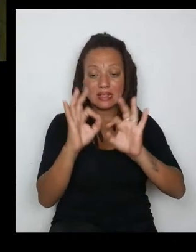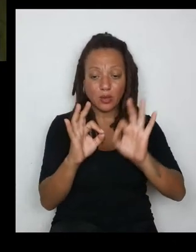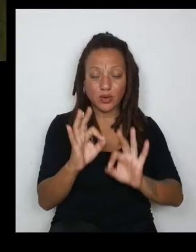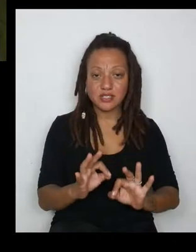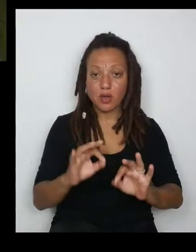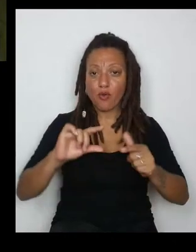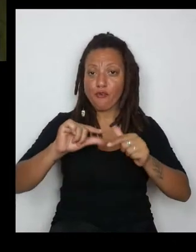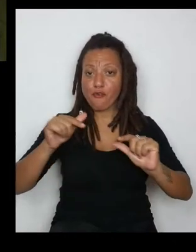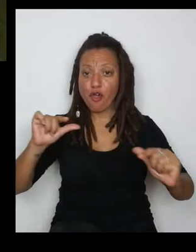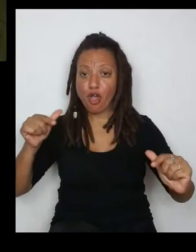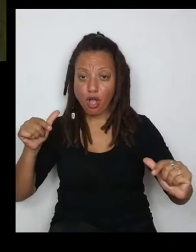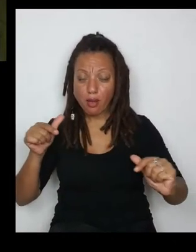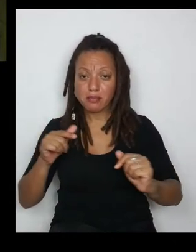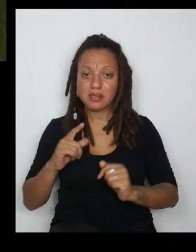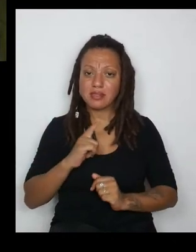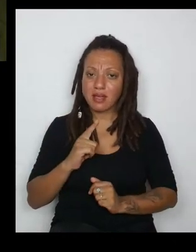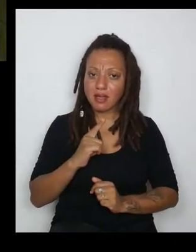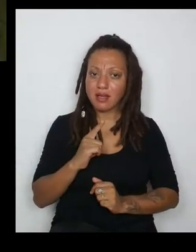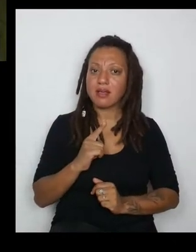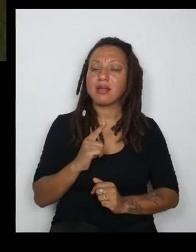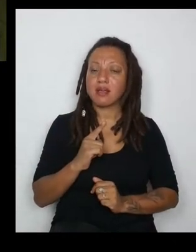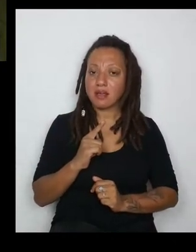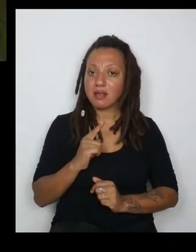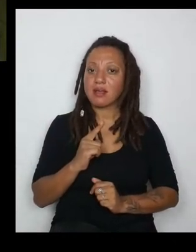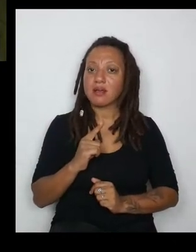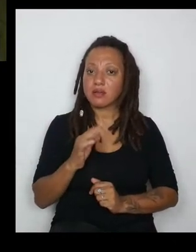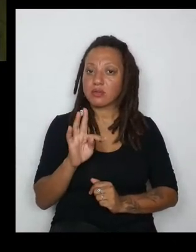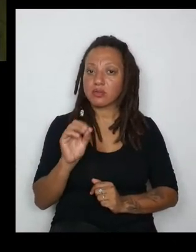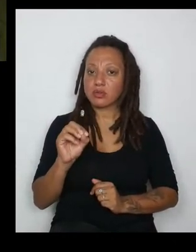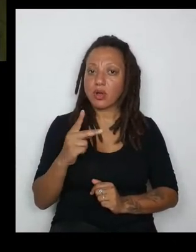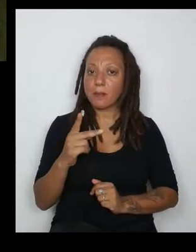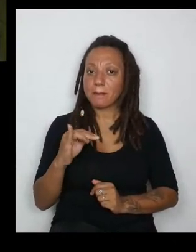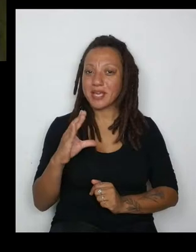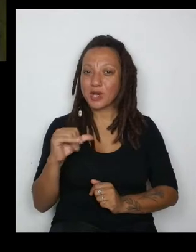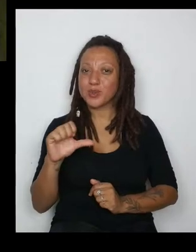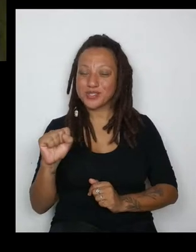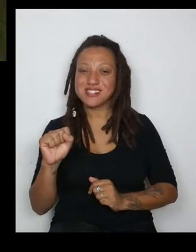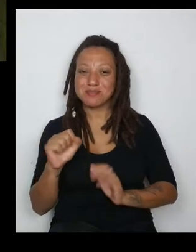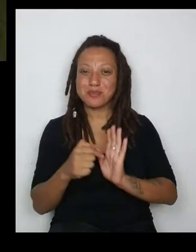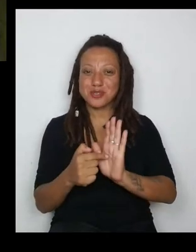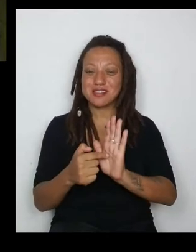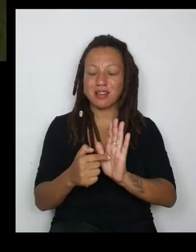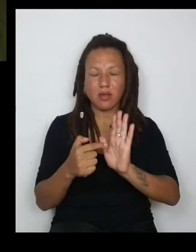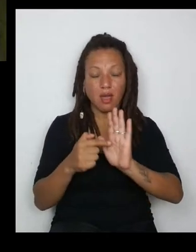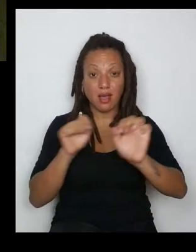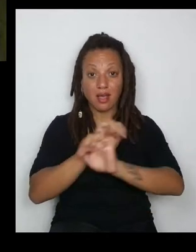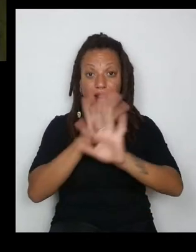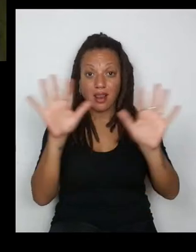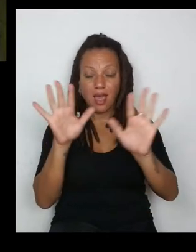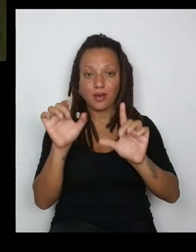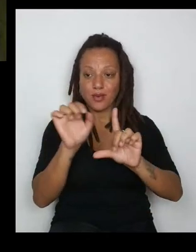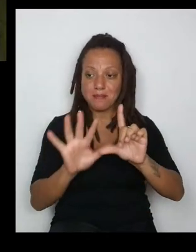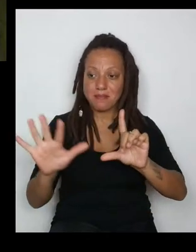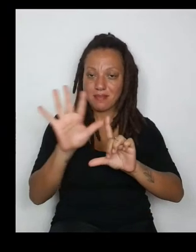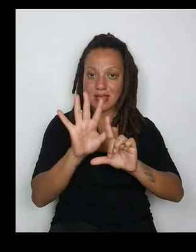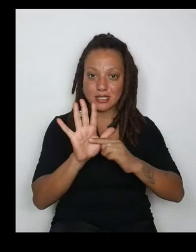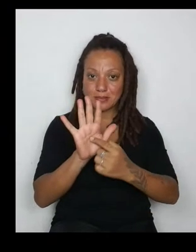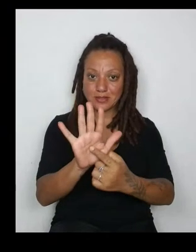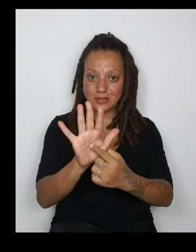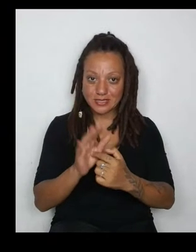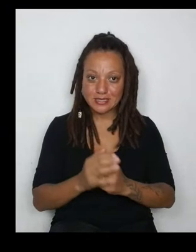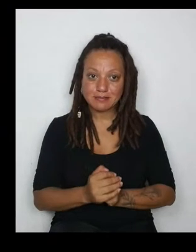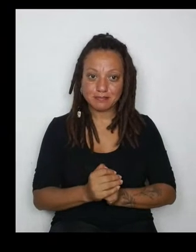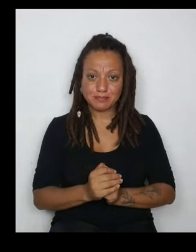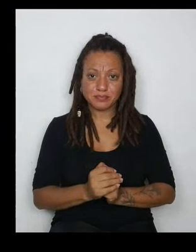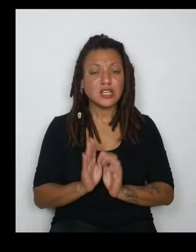these things um are powerfully evident in an image like this and they are as others have said um ideas that